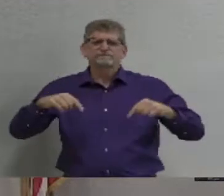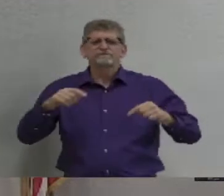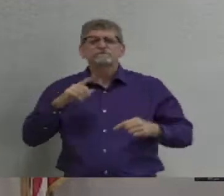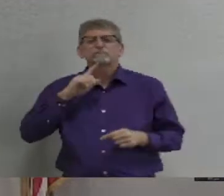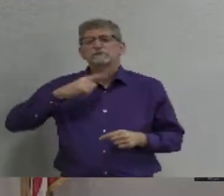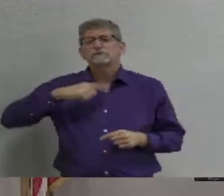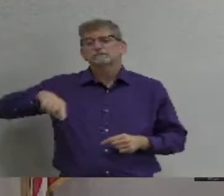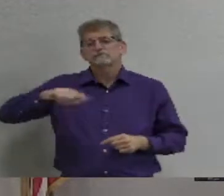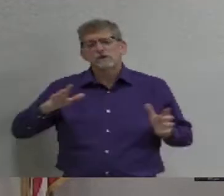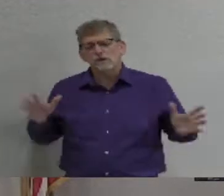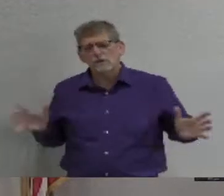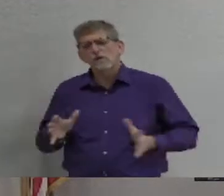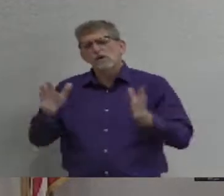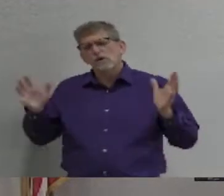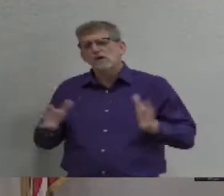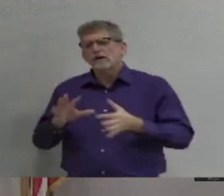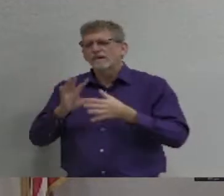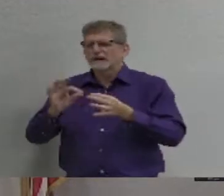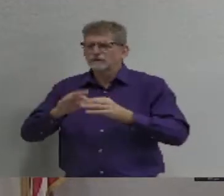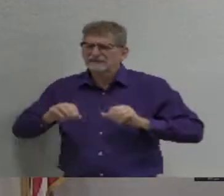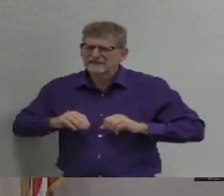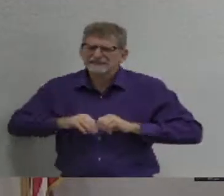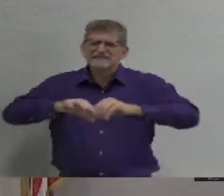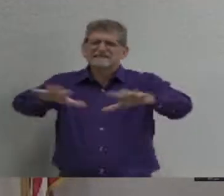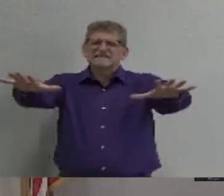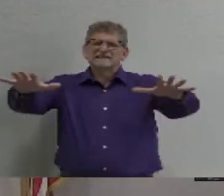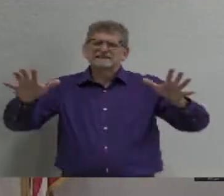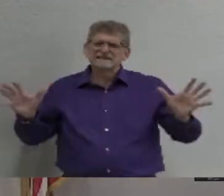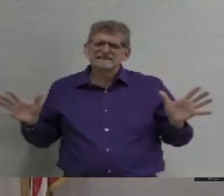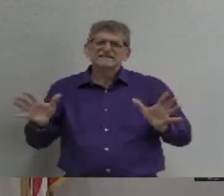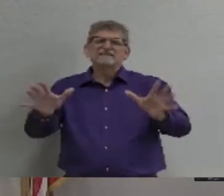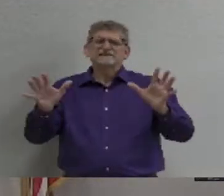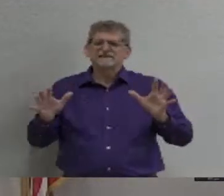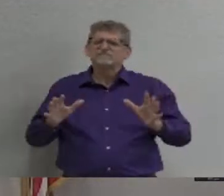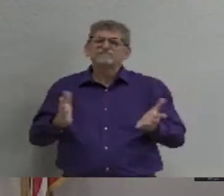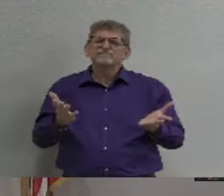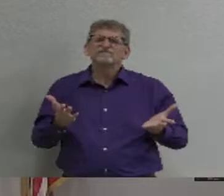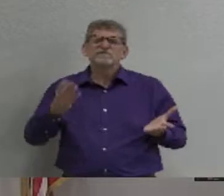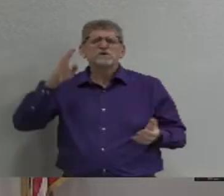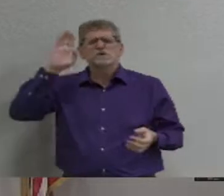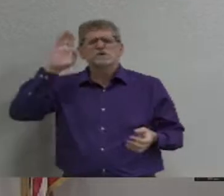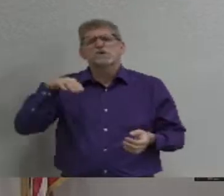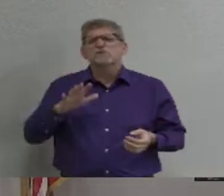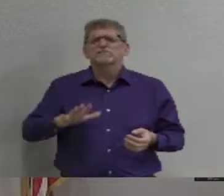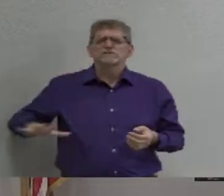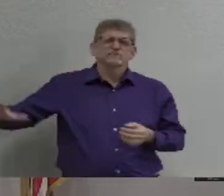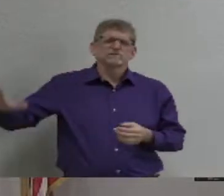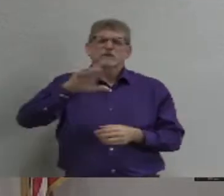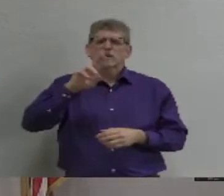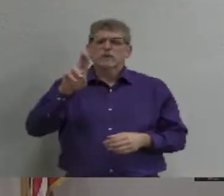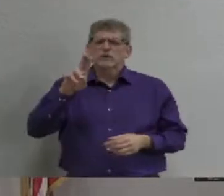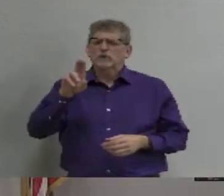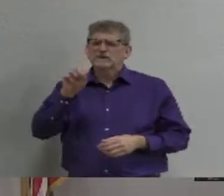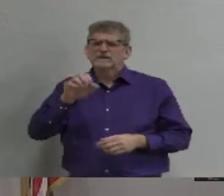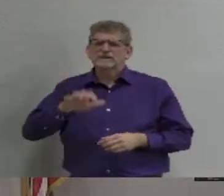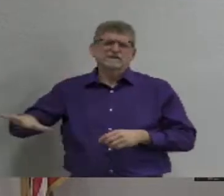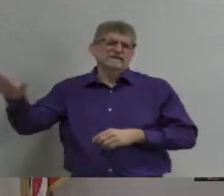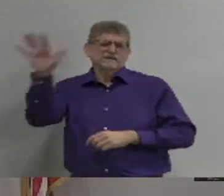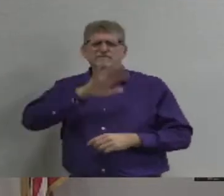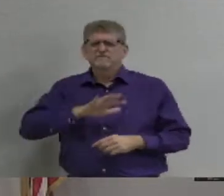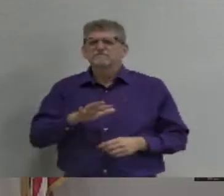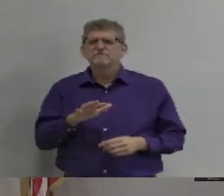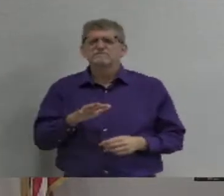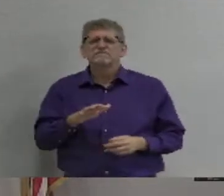messaging here locally, and as you know, it's being pushed across the nation by the federal government